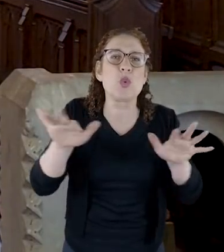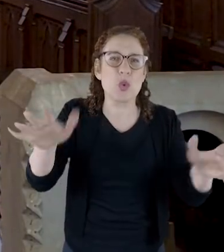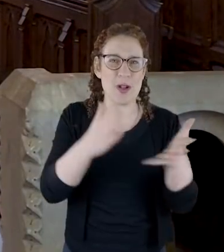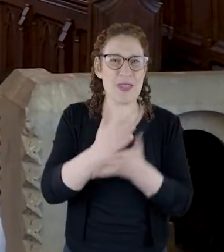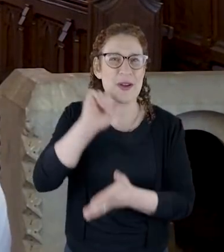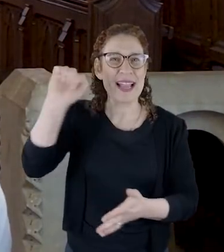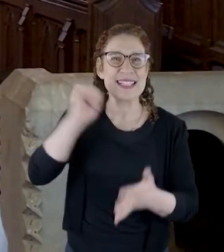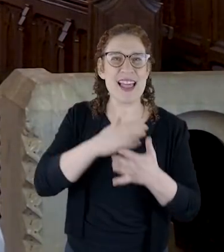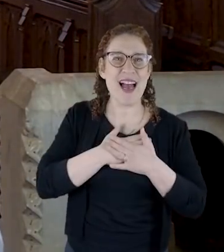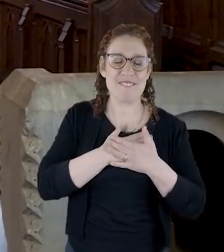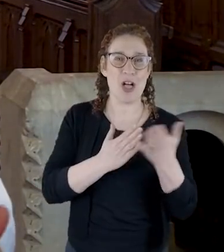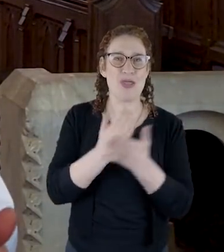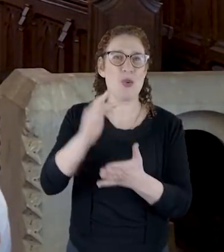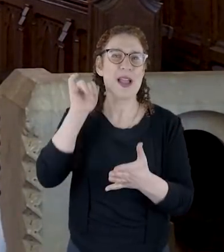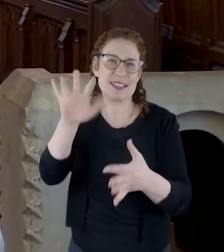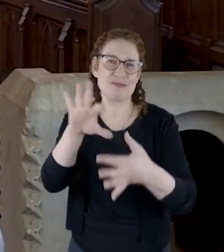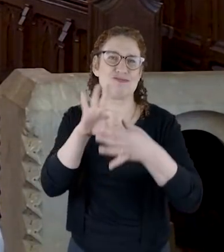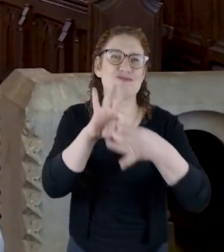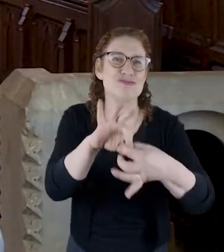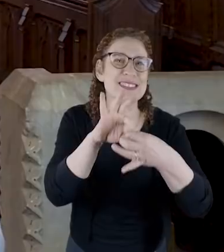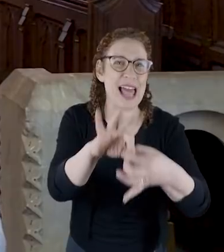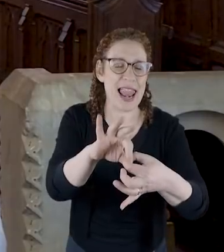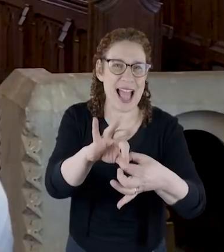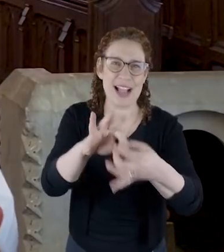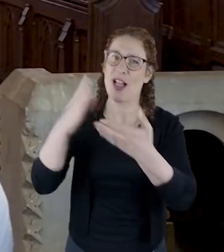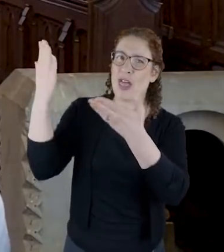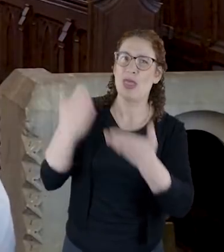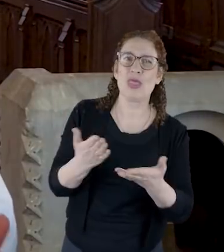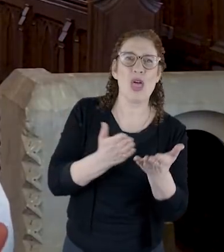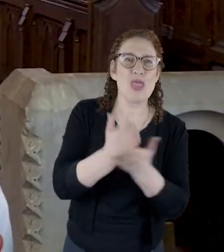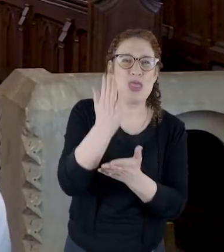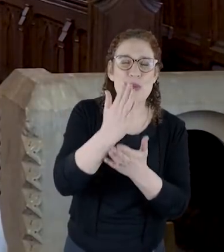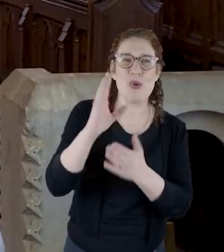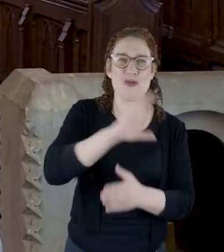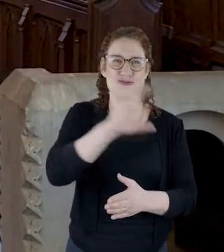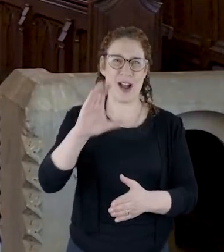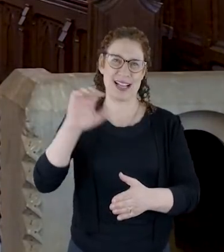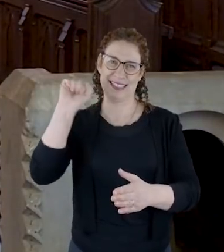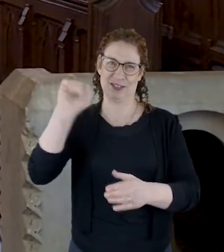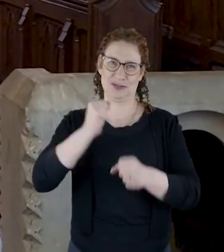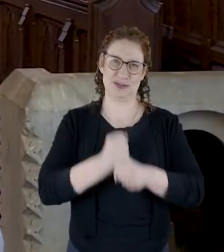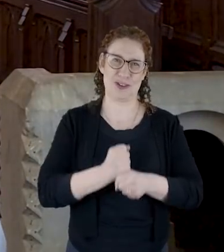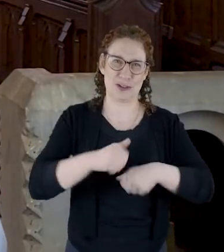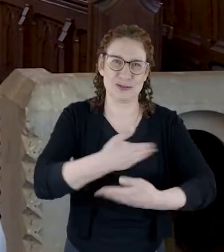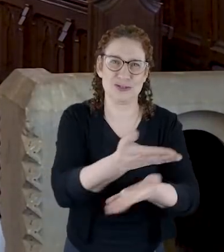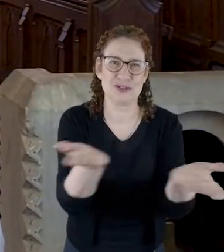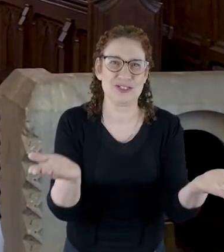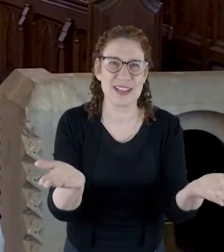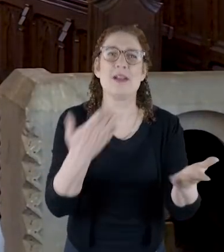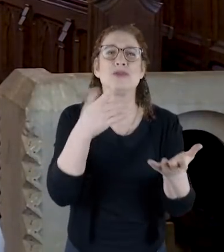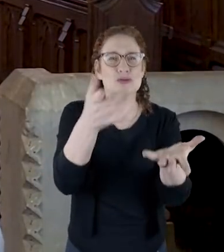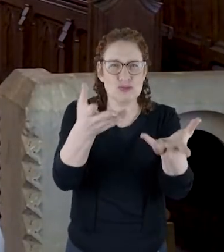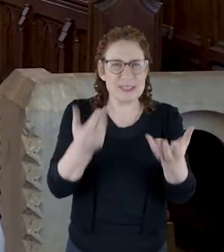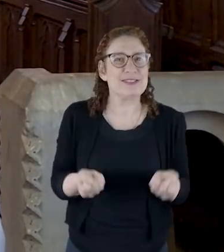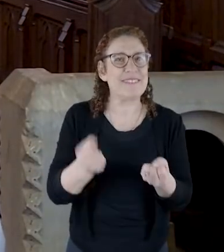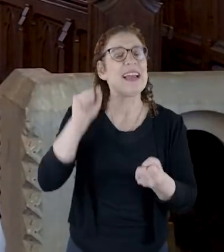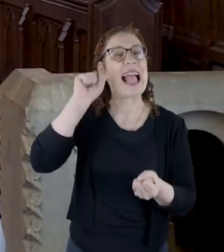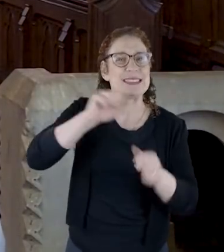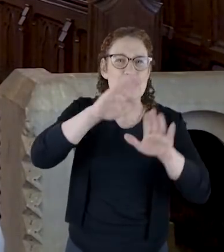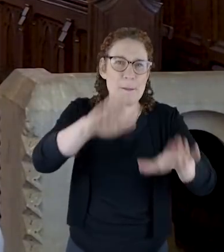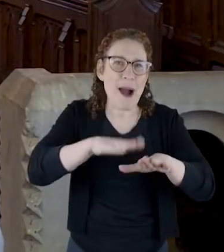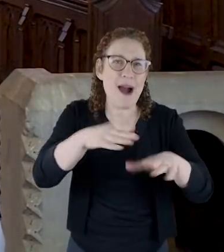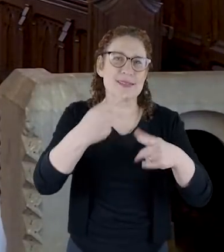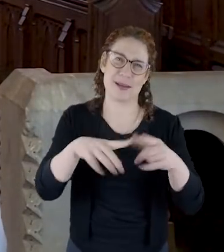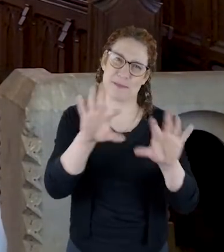us, by the ministry of reconciliation, entrusted by Christ to his church, receive his pardon and